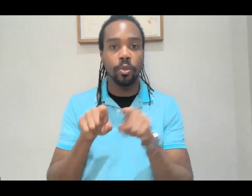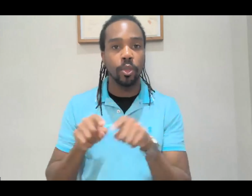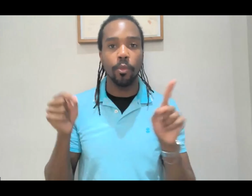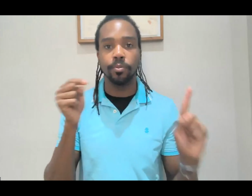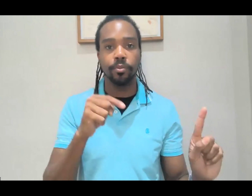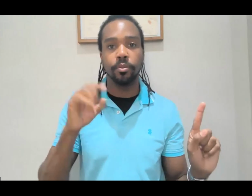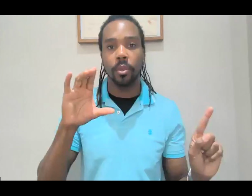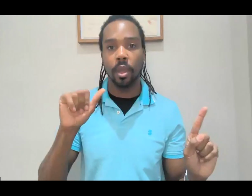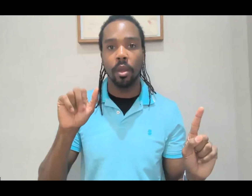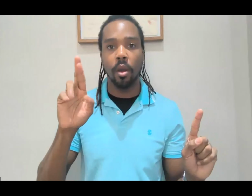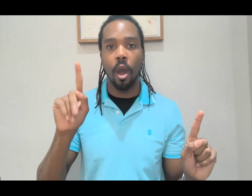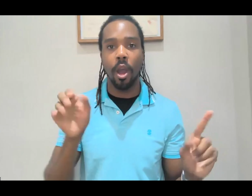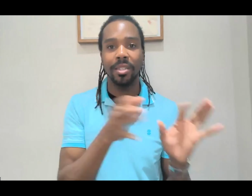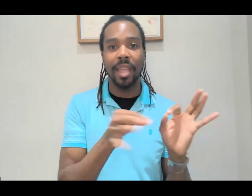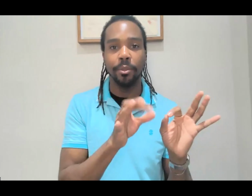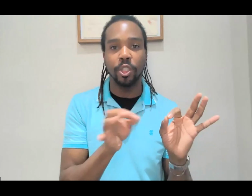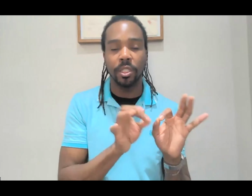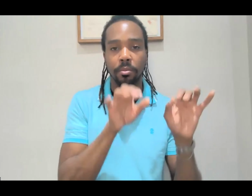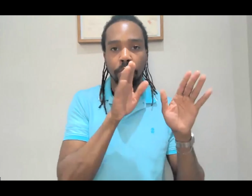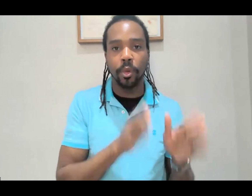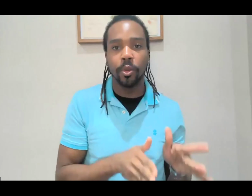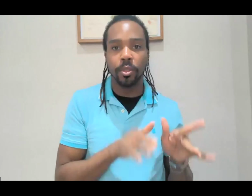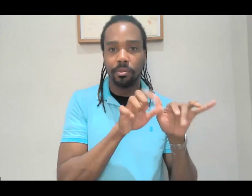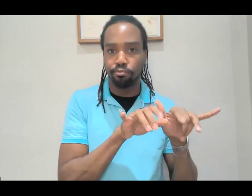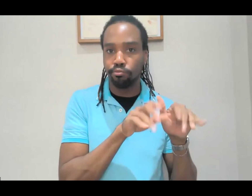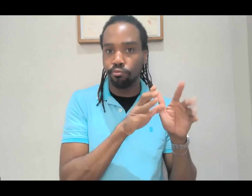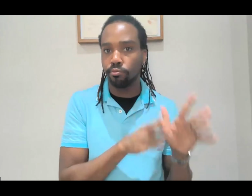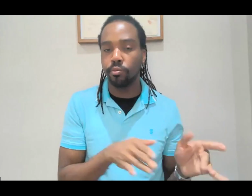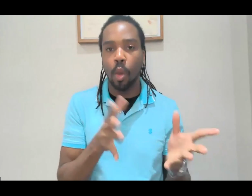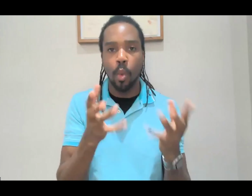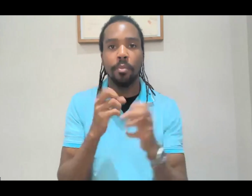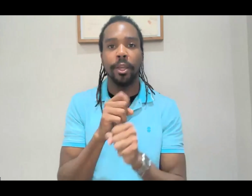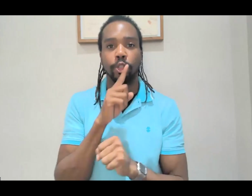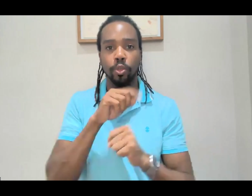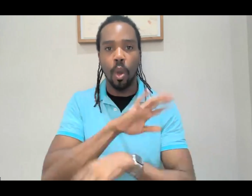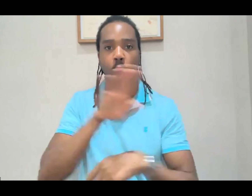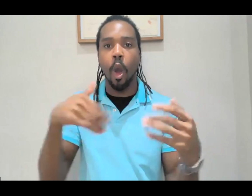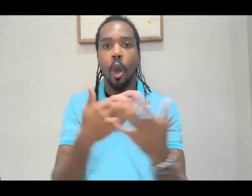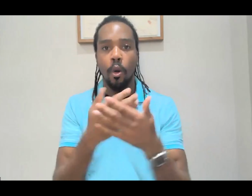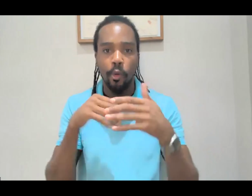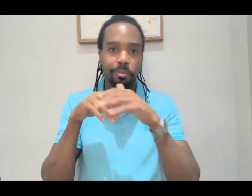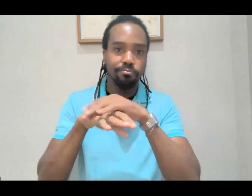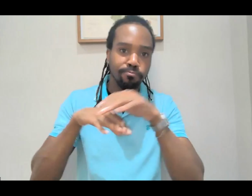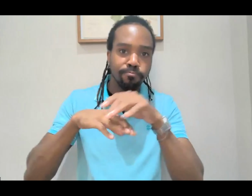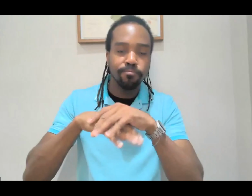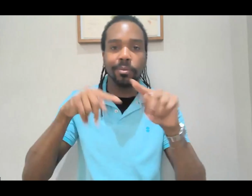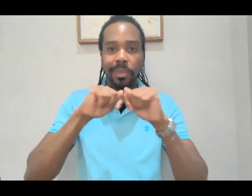well. So I want to make sure that we have all of our folks